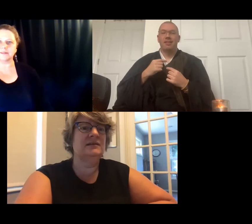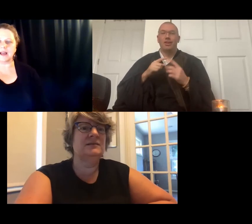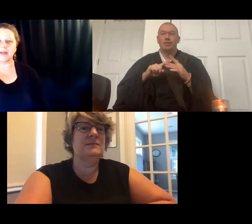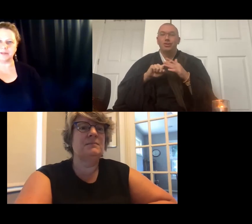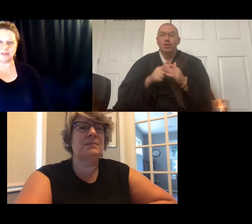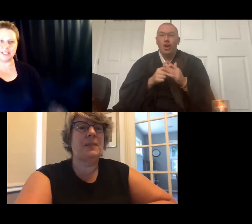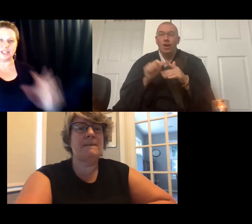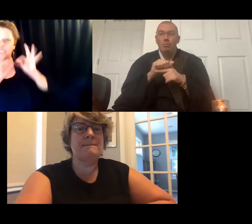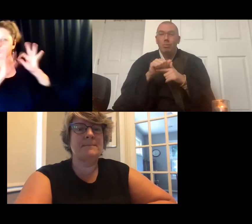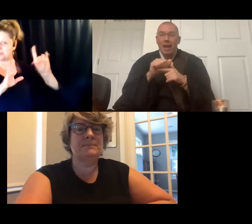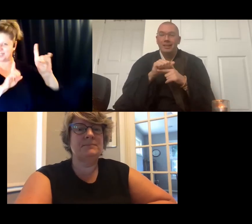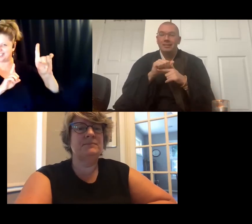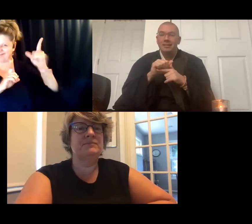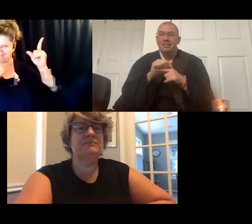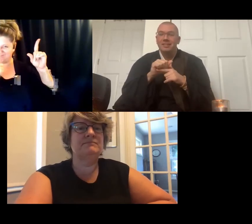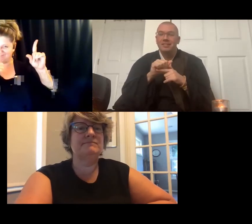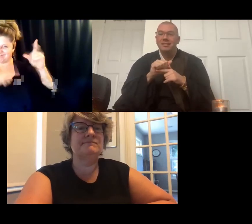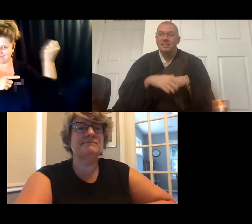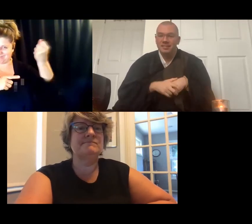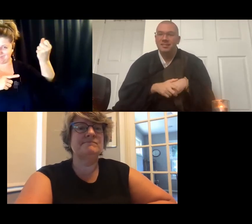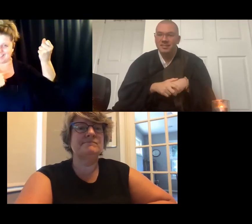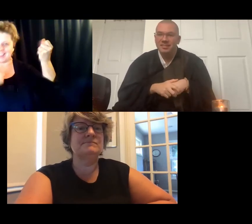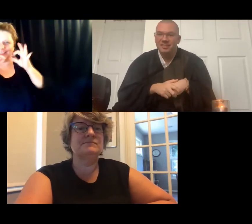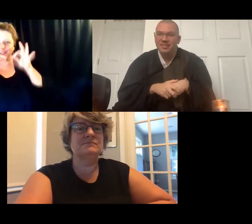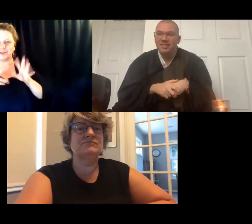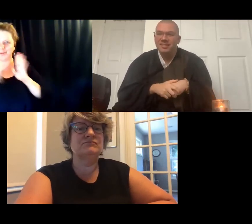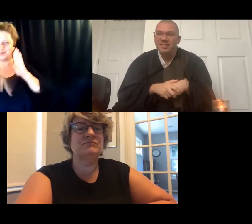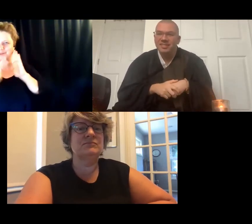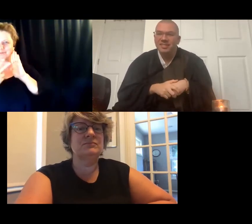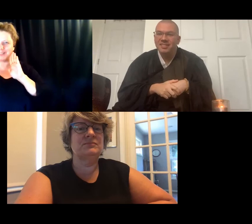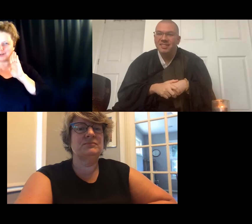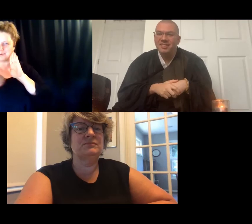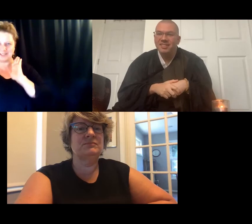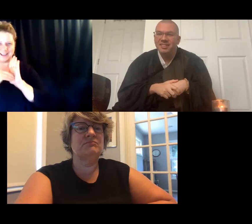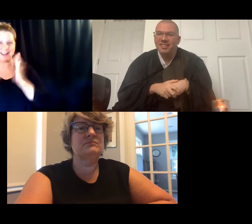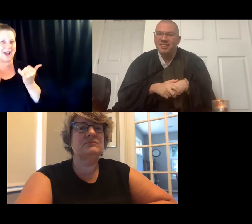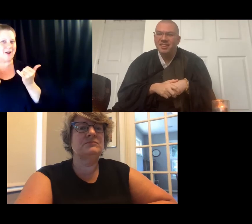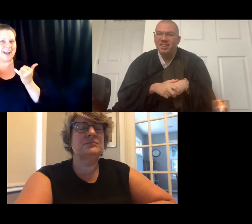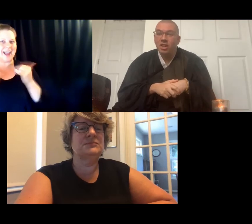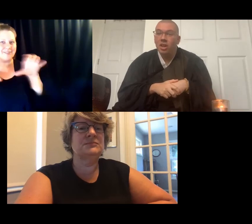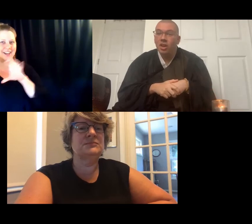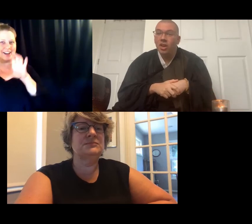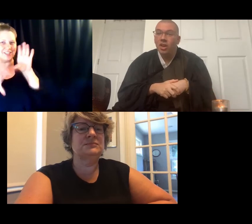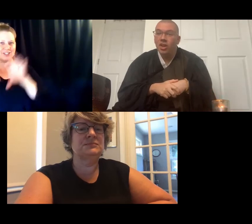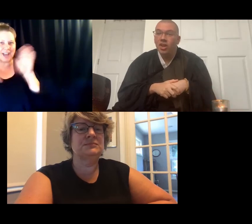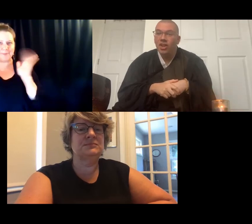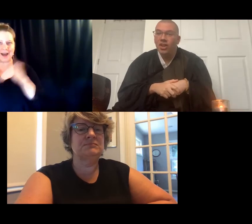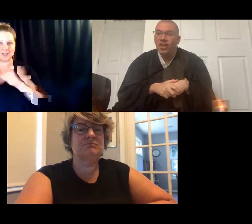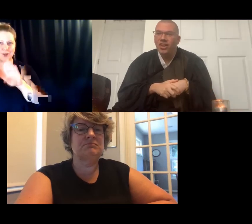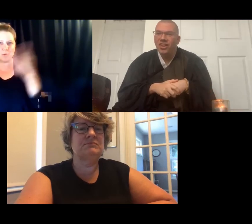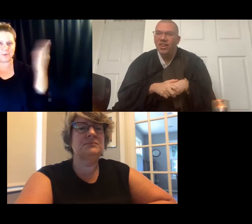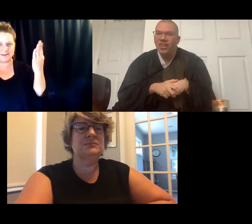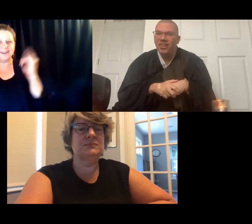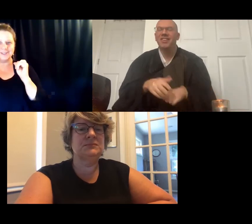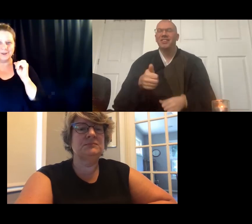Yep, I'm going to read the interpreters. The interpreter's going to read the question again. Now I have the chat